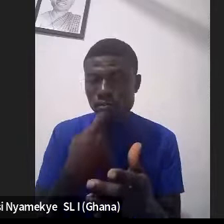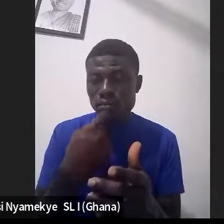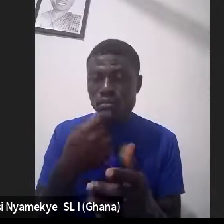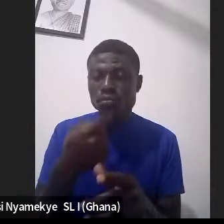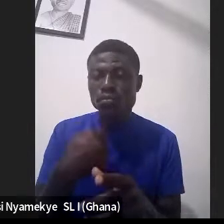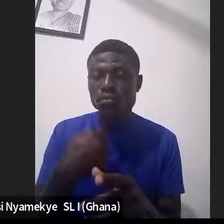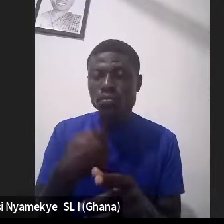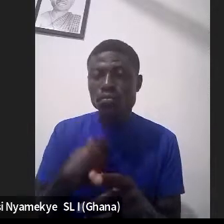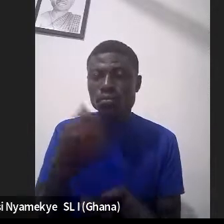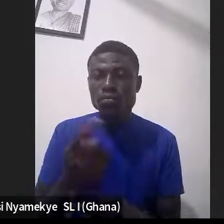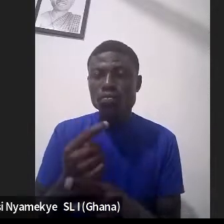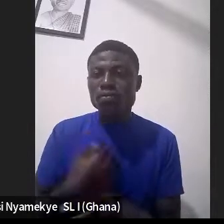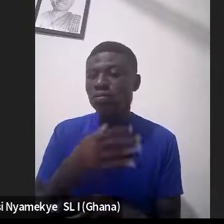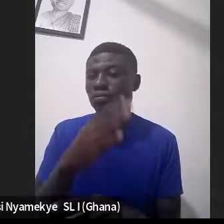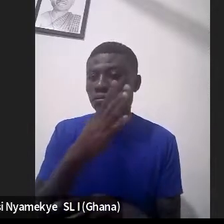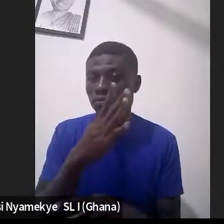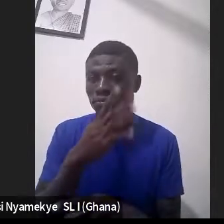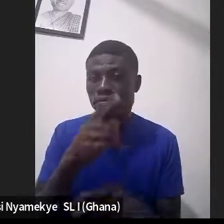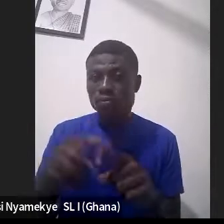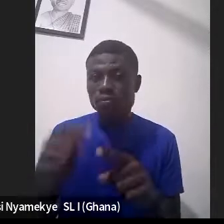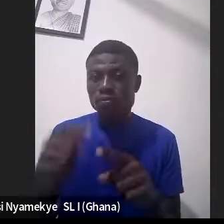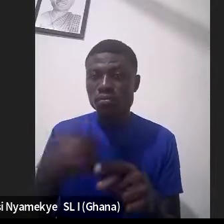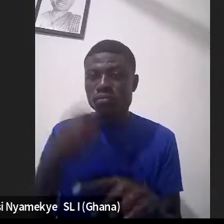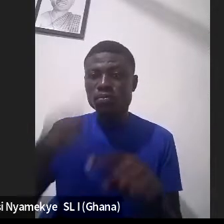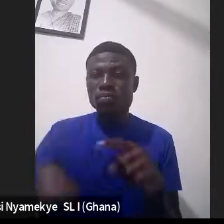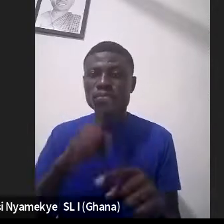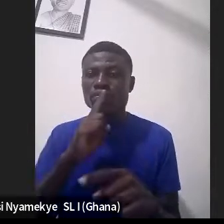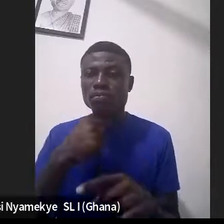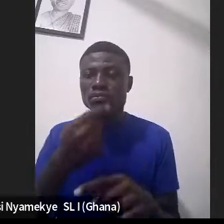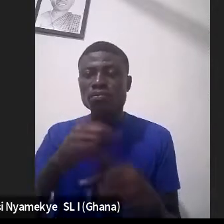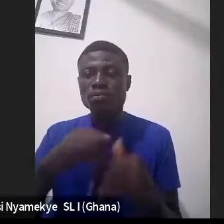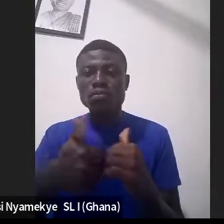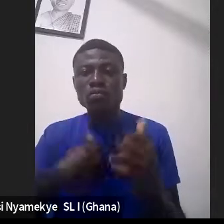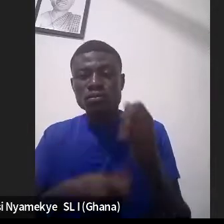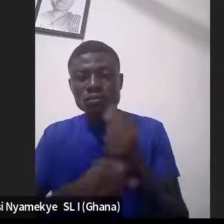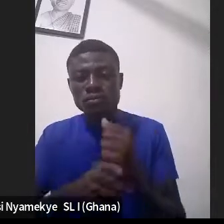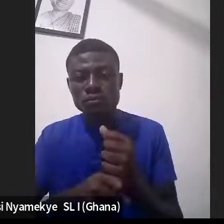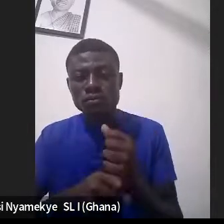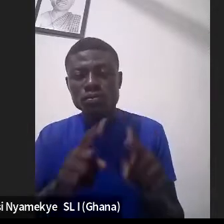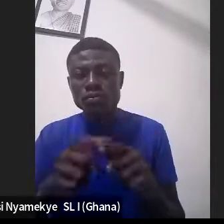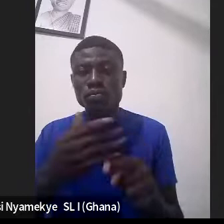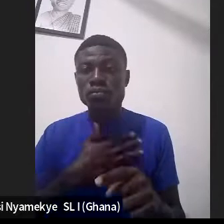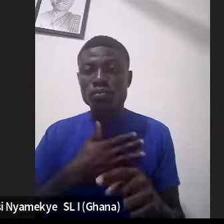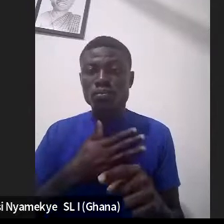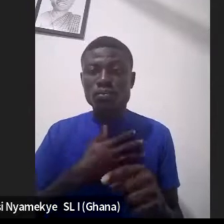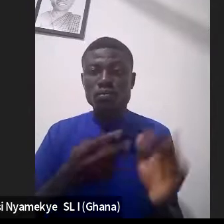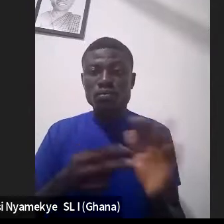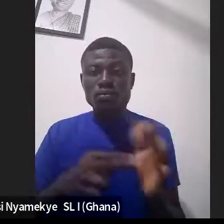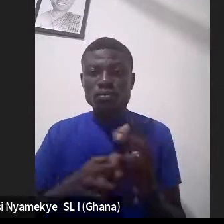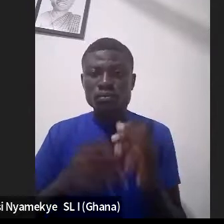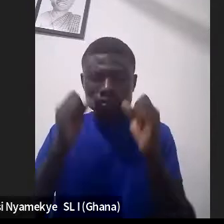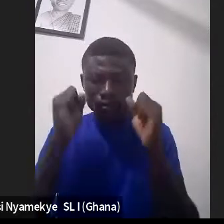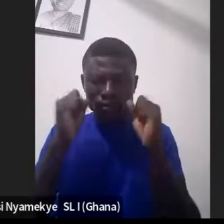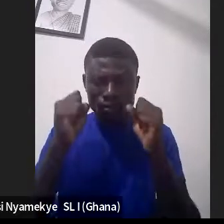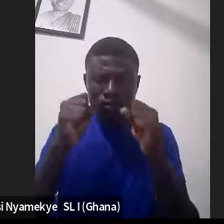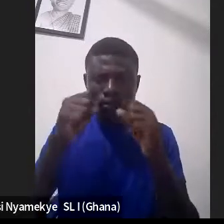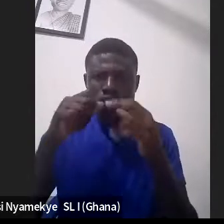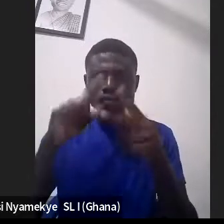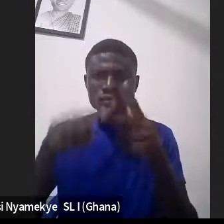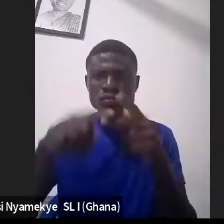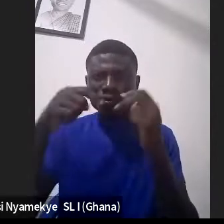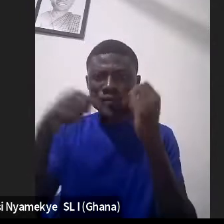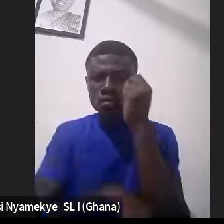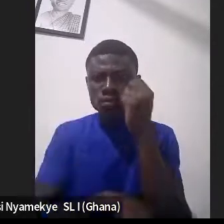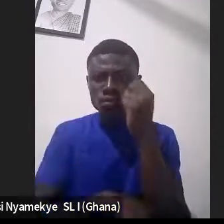really tell where I got it from. And mine is also severe, but I didn't know until